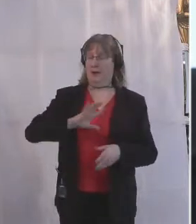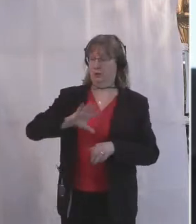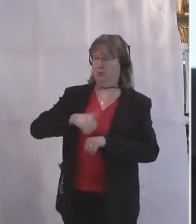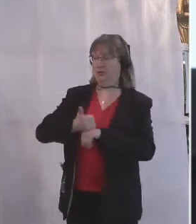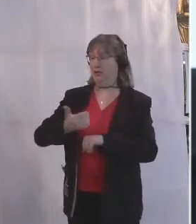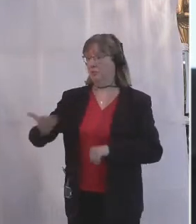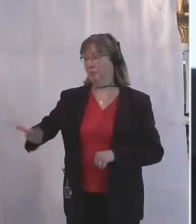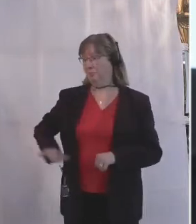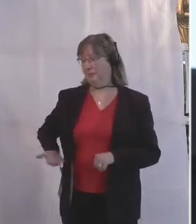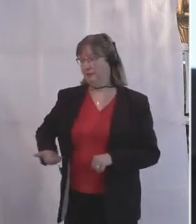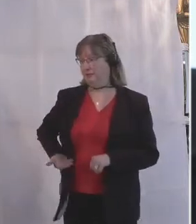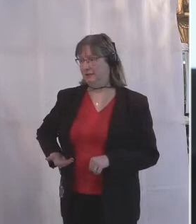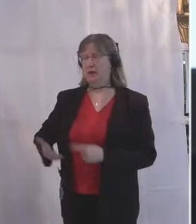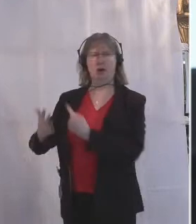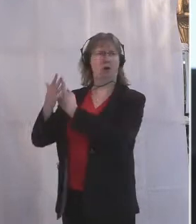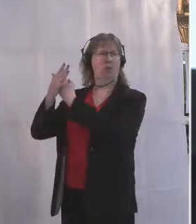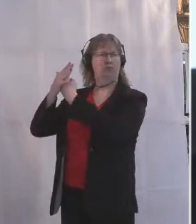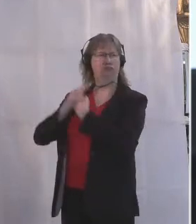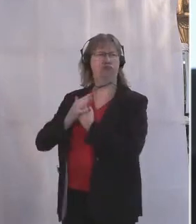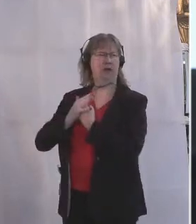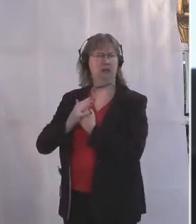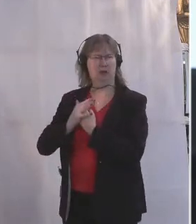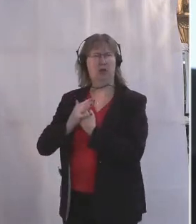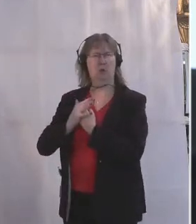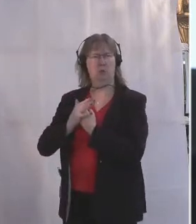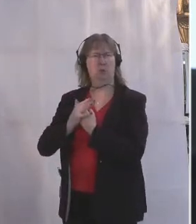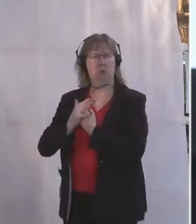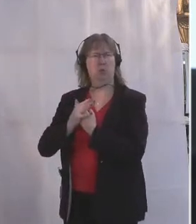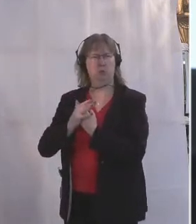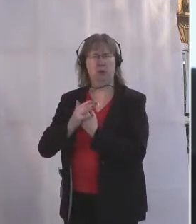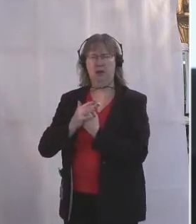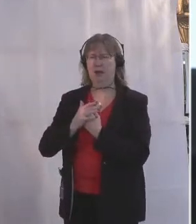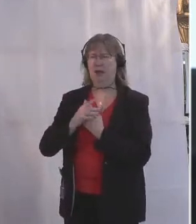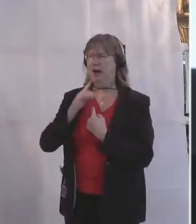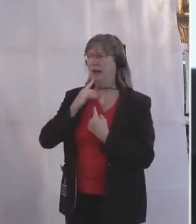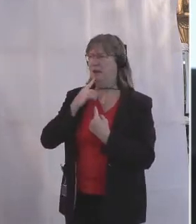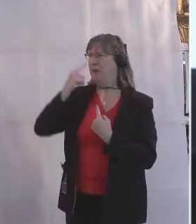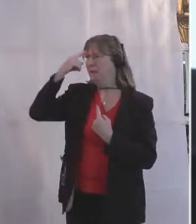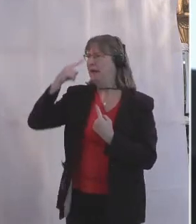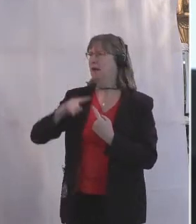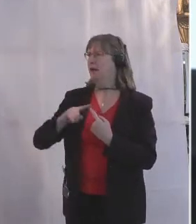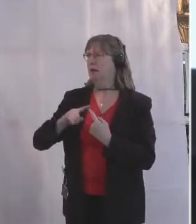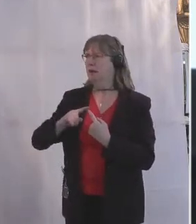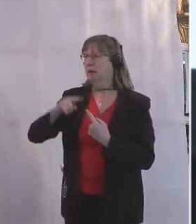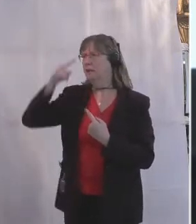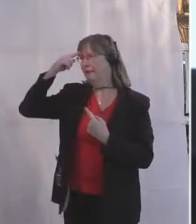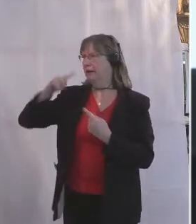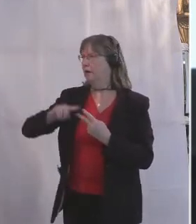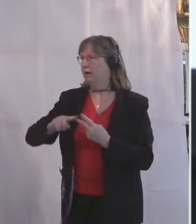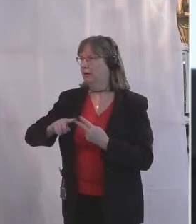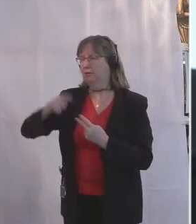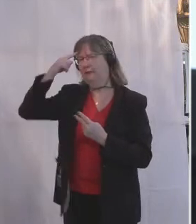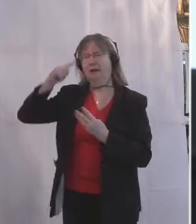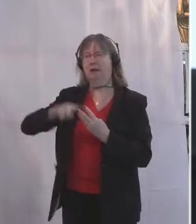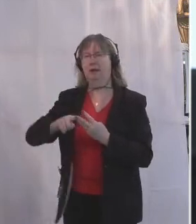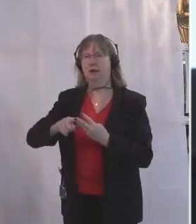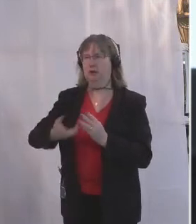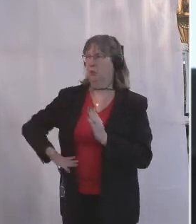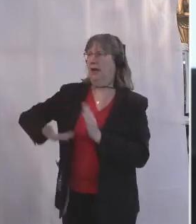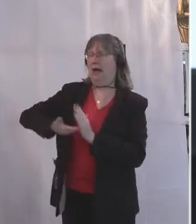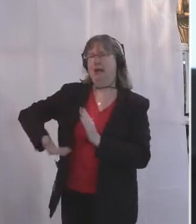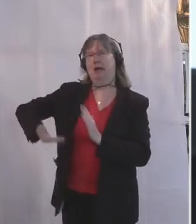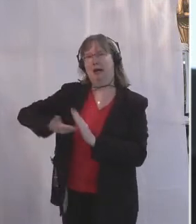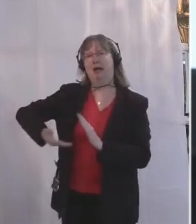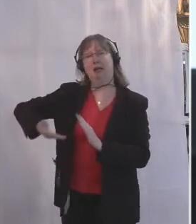there's a lot of pressure on us already, and we're really good at adding on that pressure unnecessarily. And